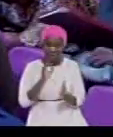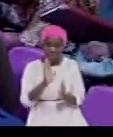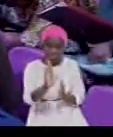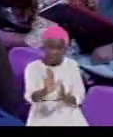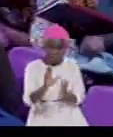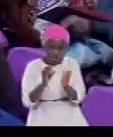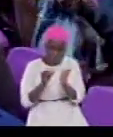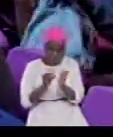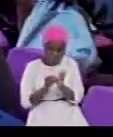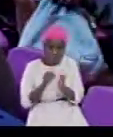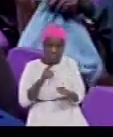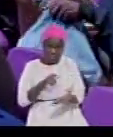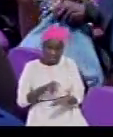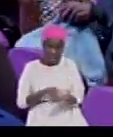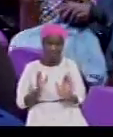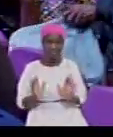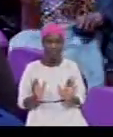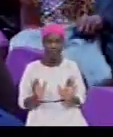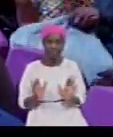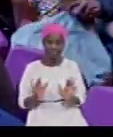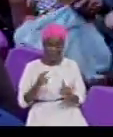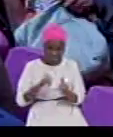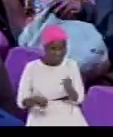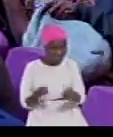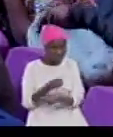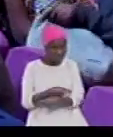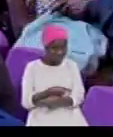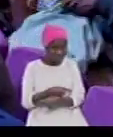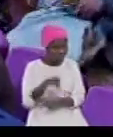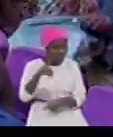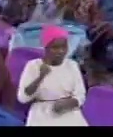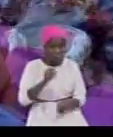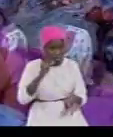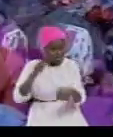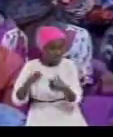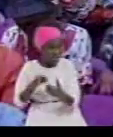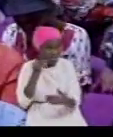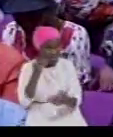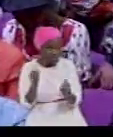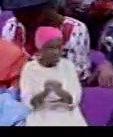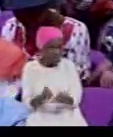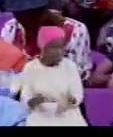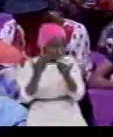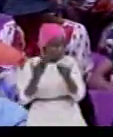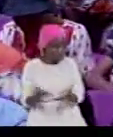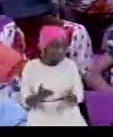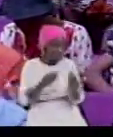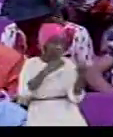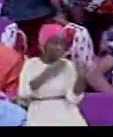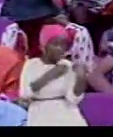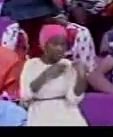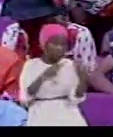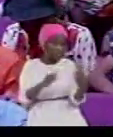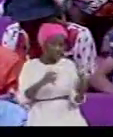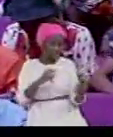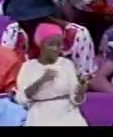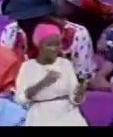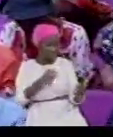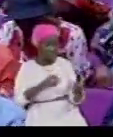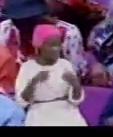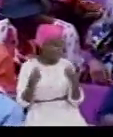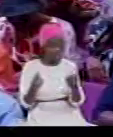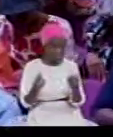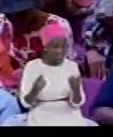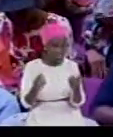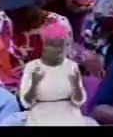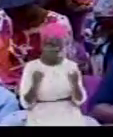is the final day. You must not go back home with your load, the guilt, the condemnation of